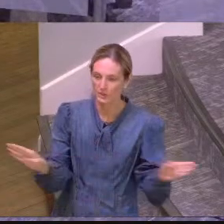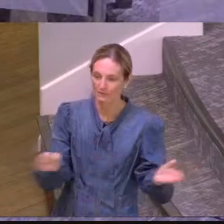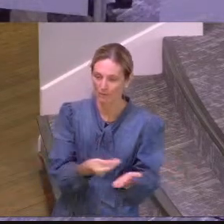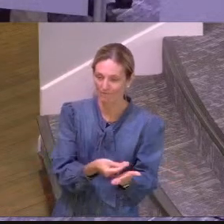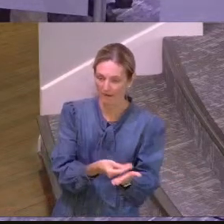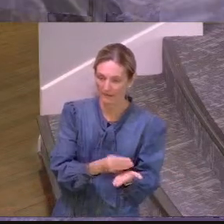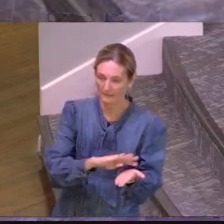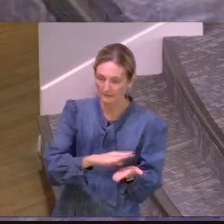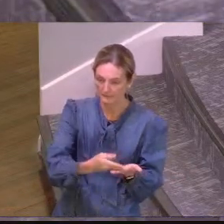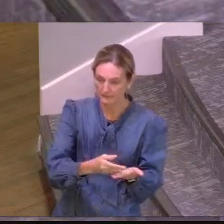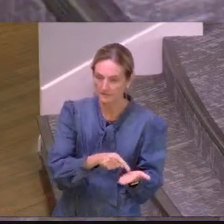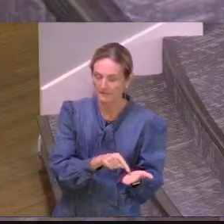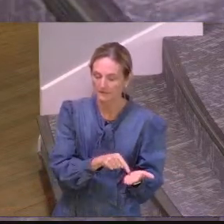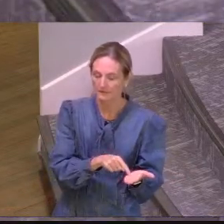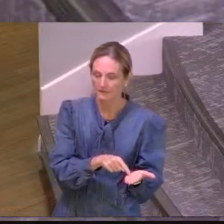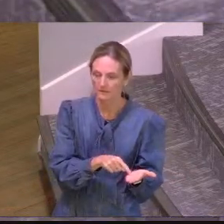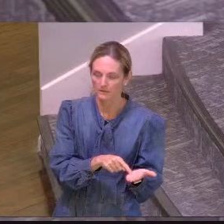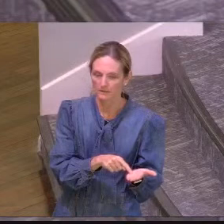the,